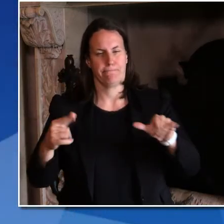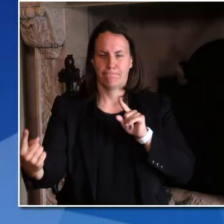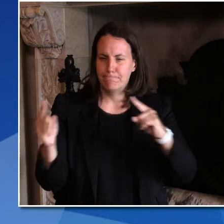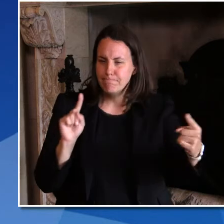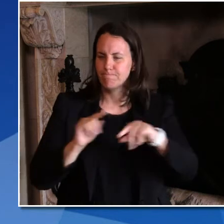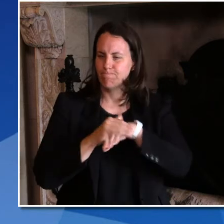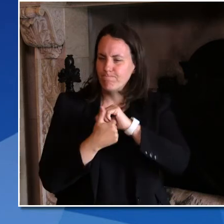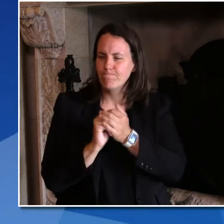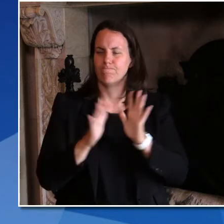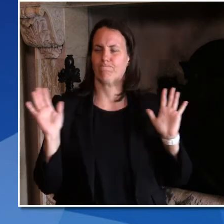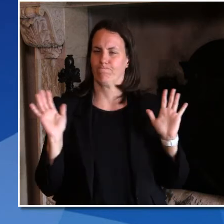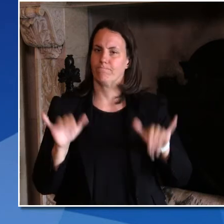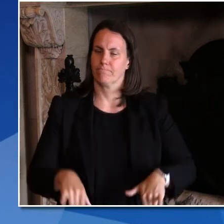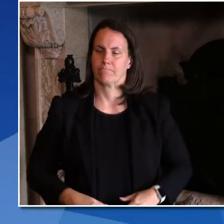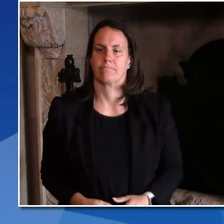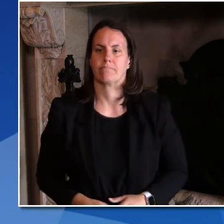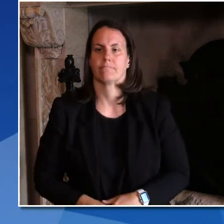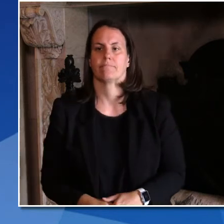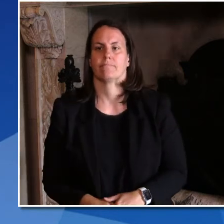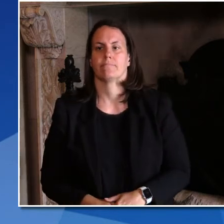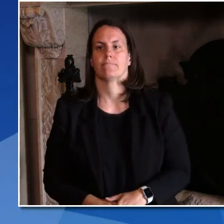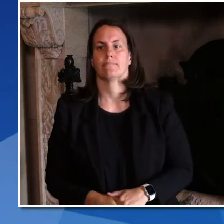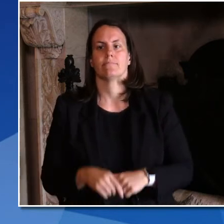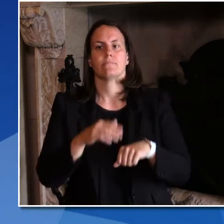Watch. Jim?